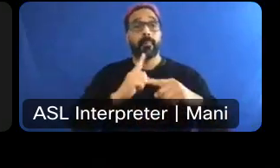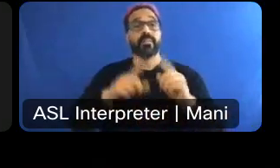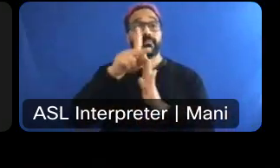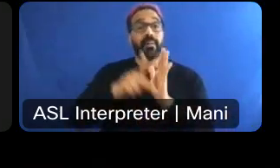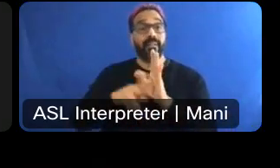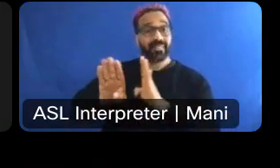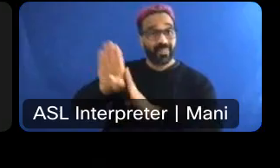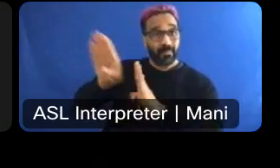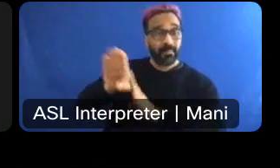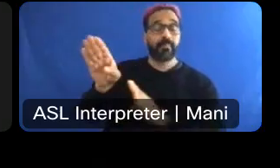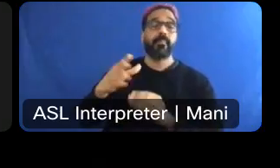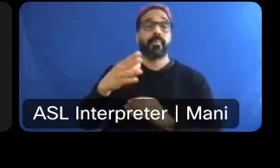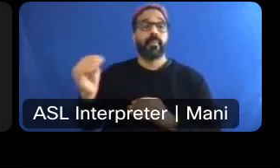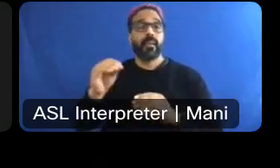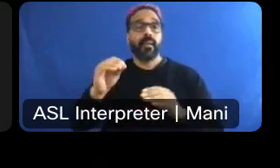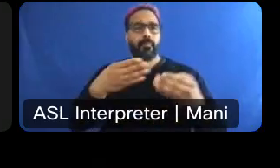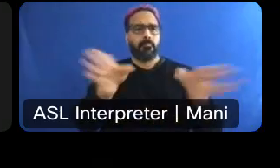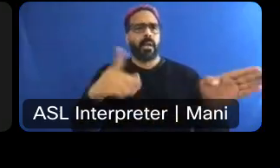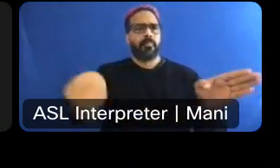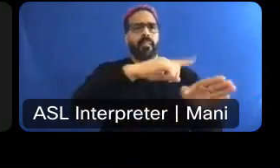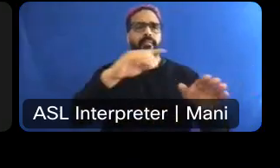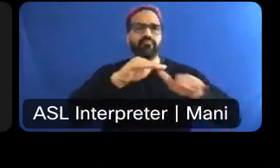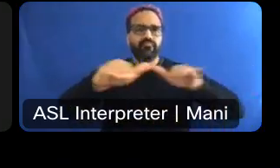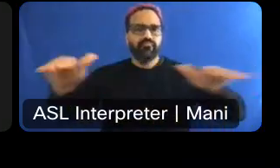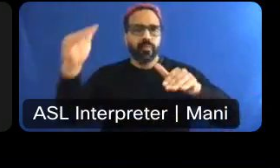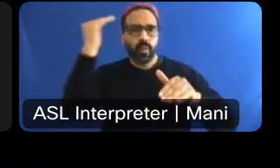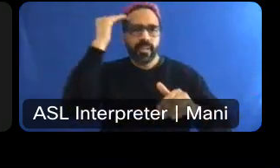and public awareness activities.